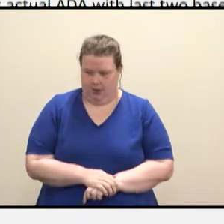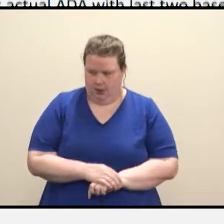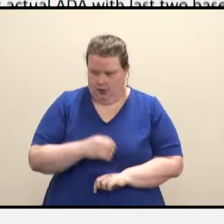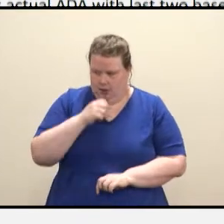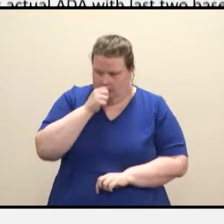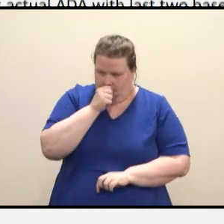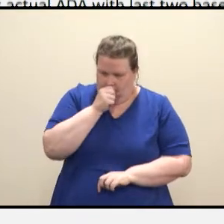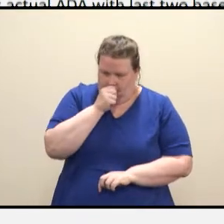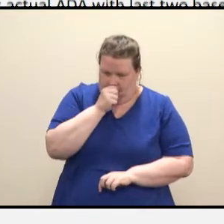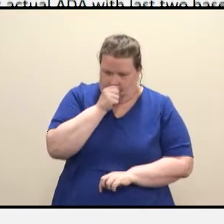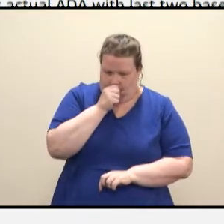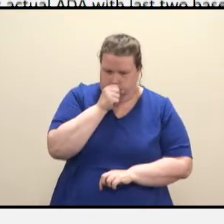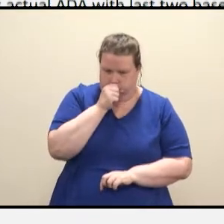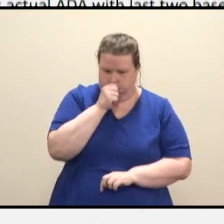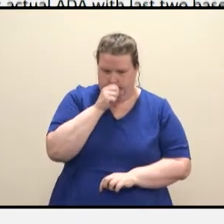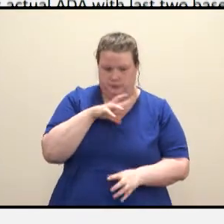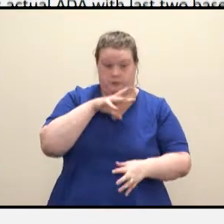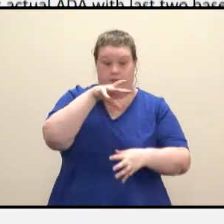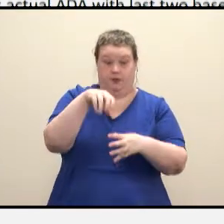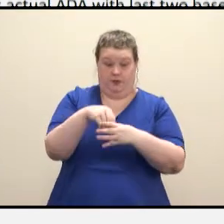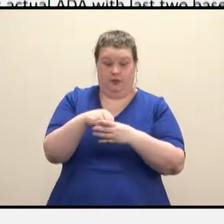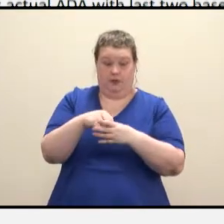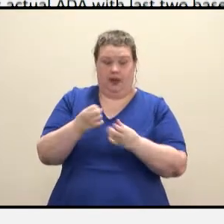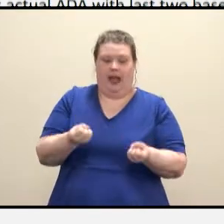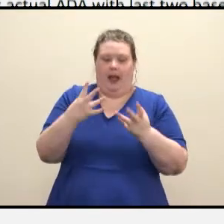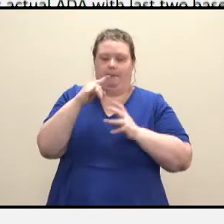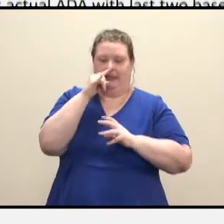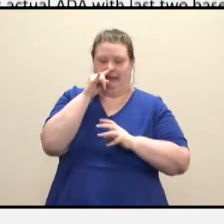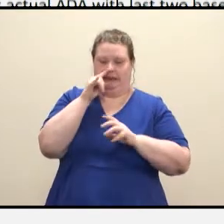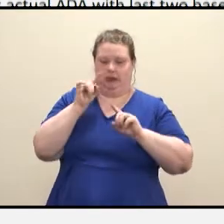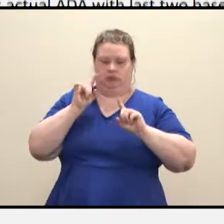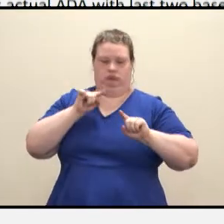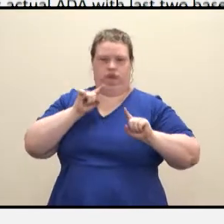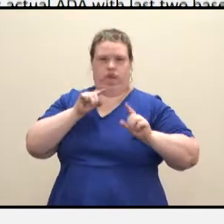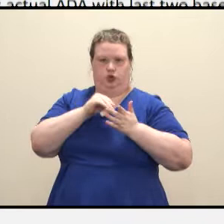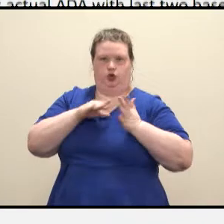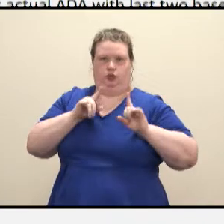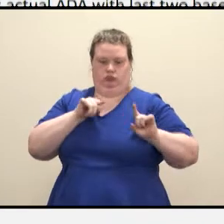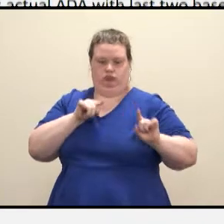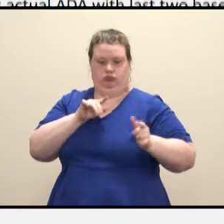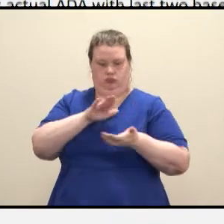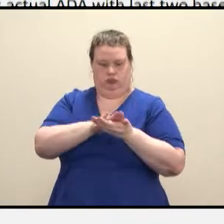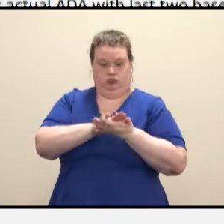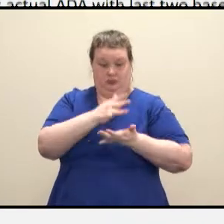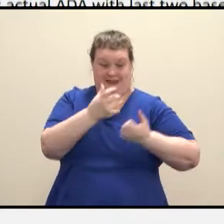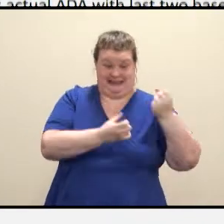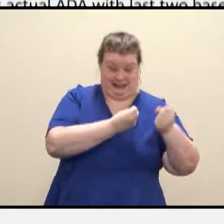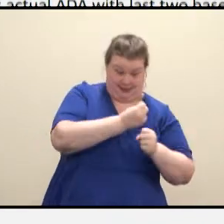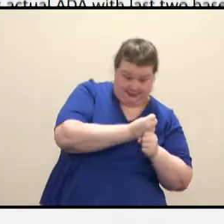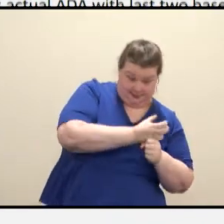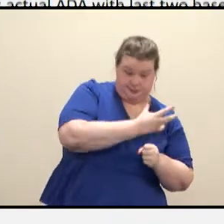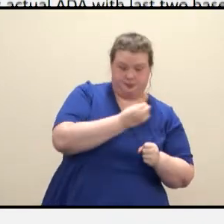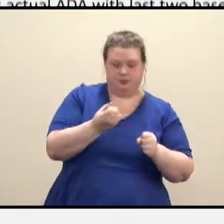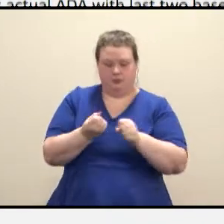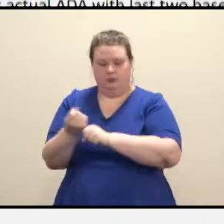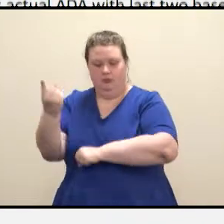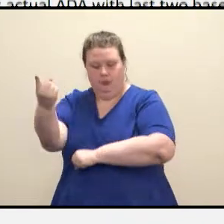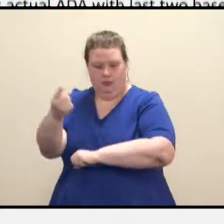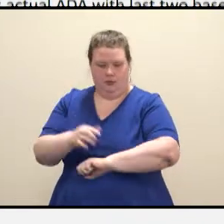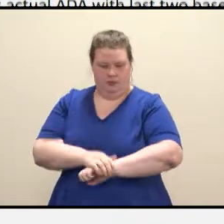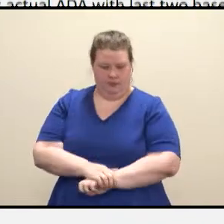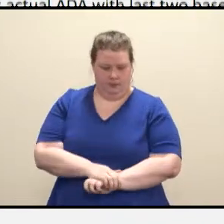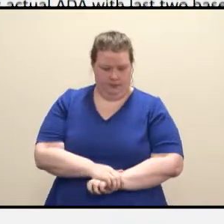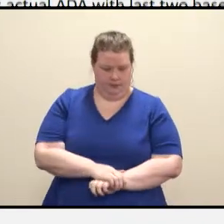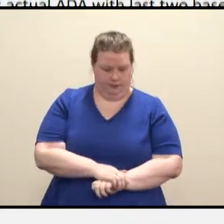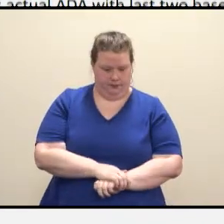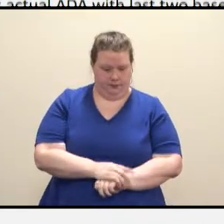This is our enrollment so far this year, or what we're looking at for this year and then going into next year. You